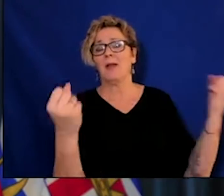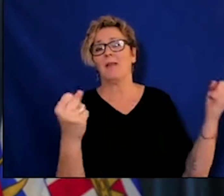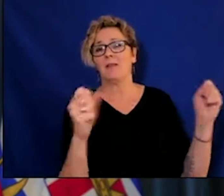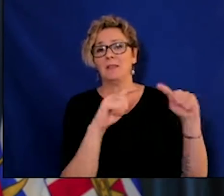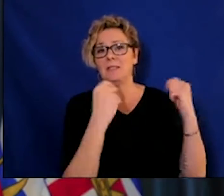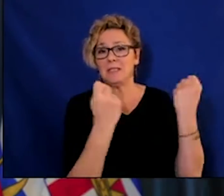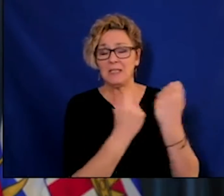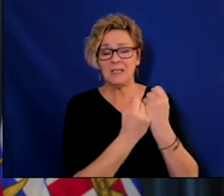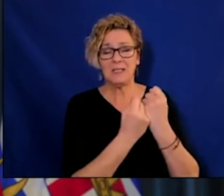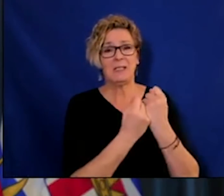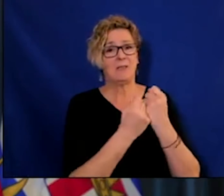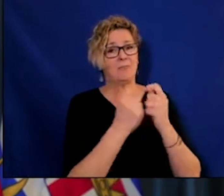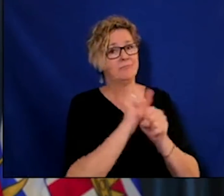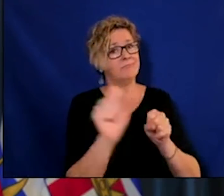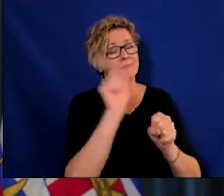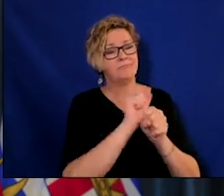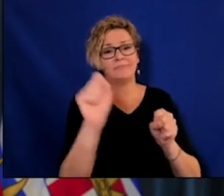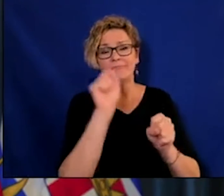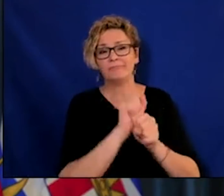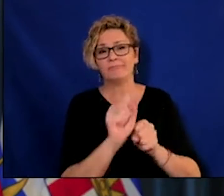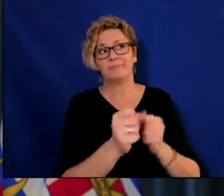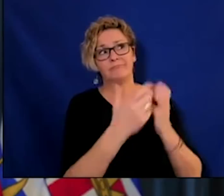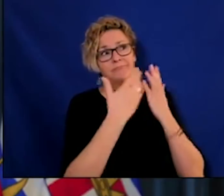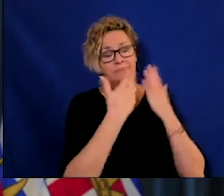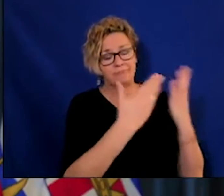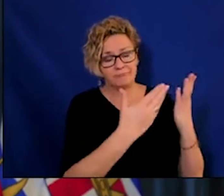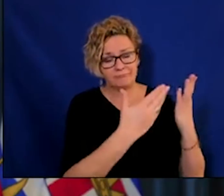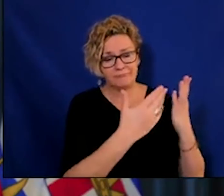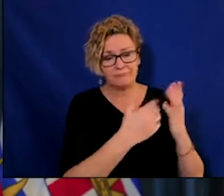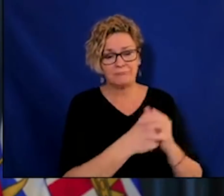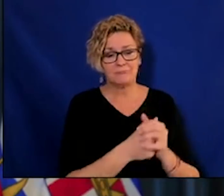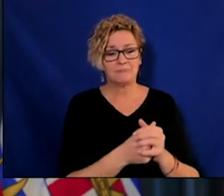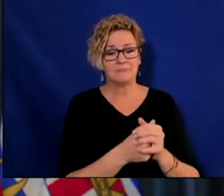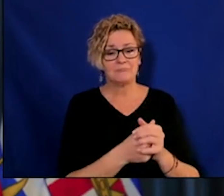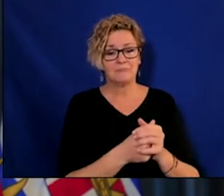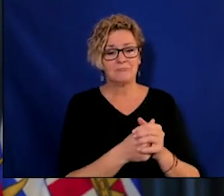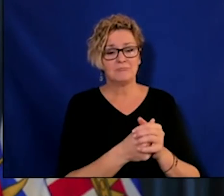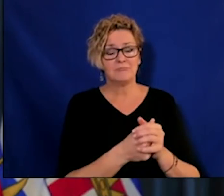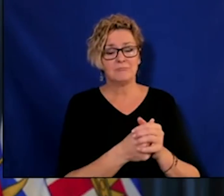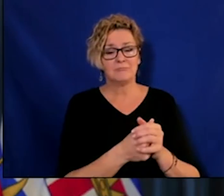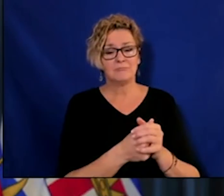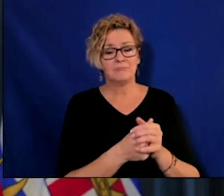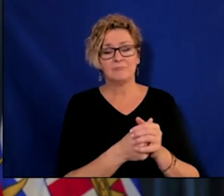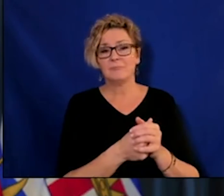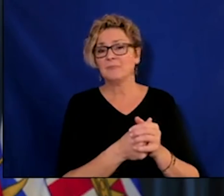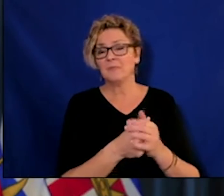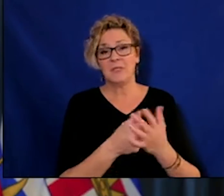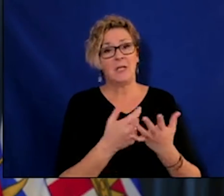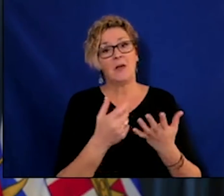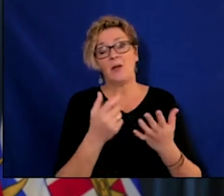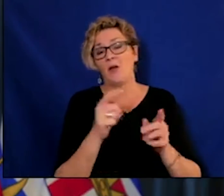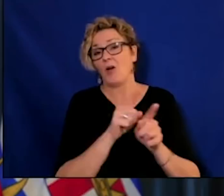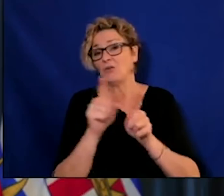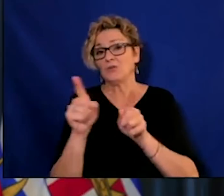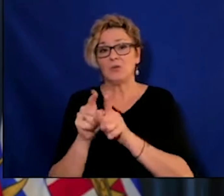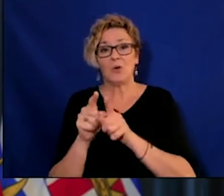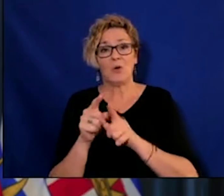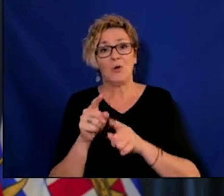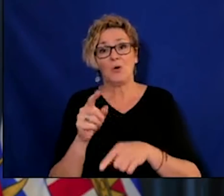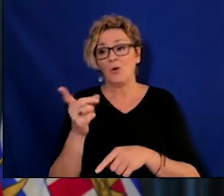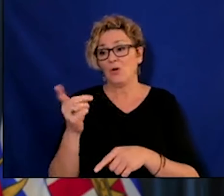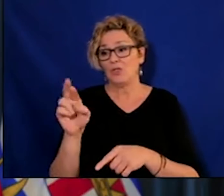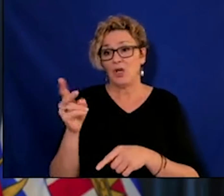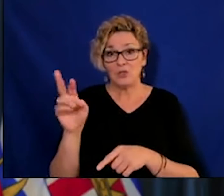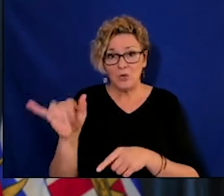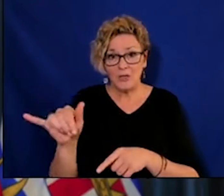on the weekend, I know Dr. Henry did as well, answering phone calls and talking to people about the orders that were brought in on